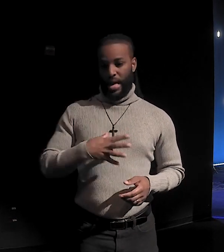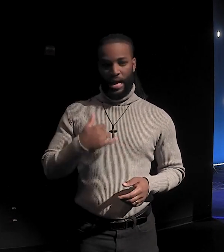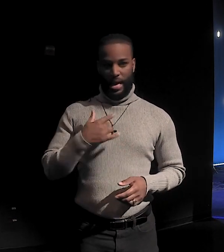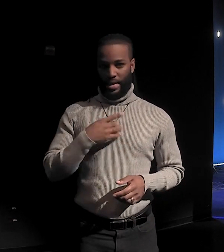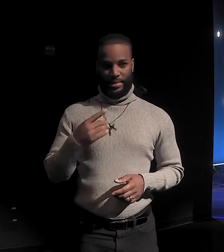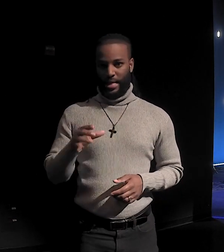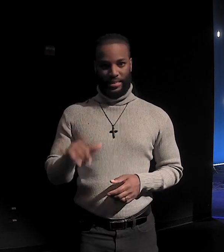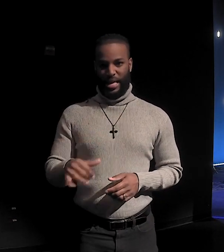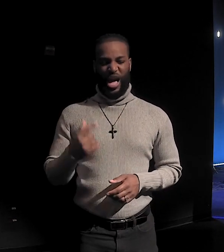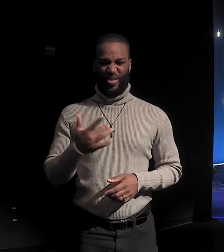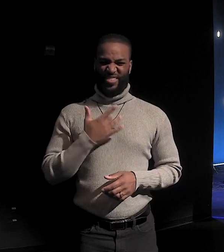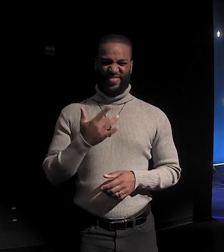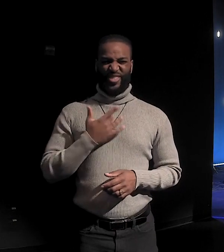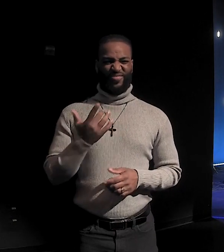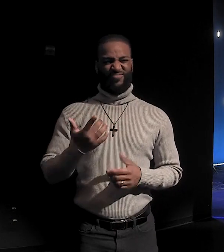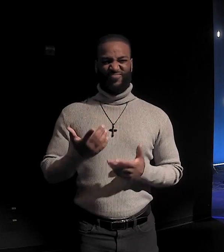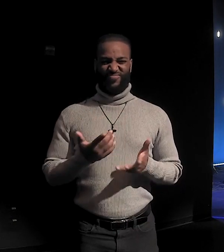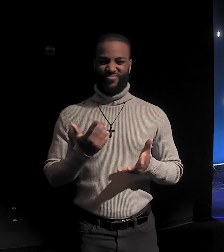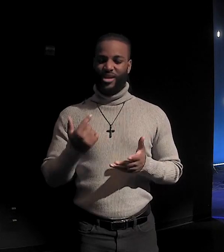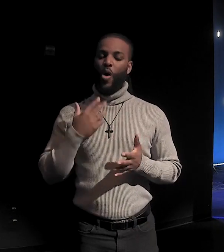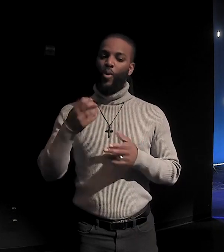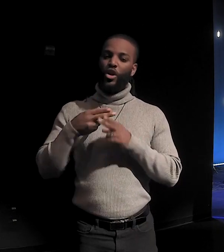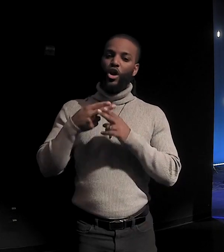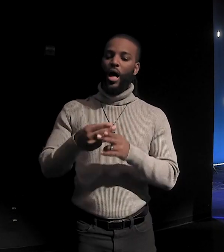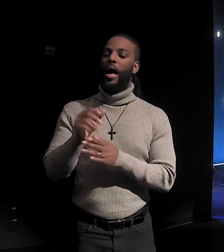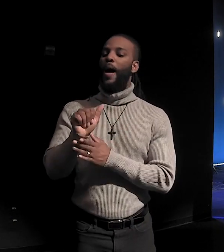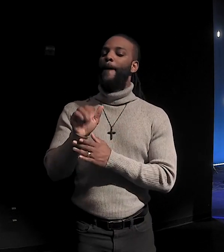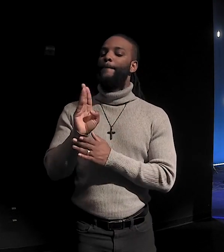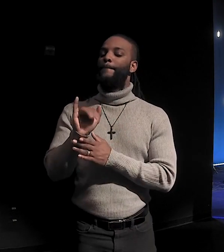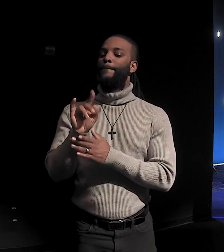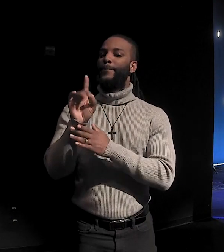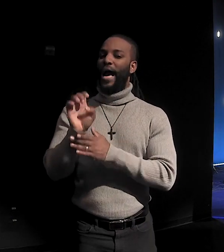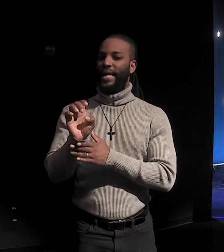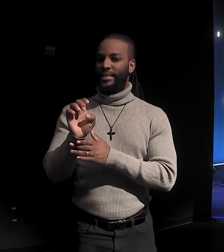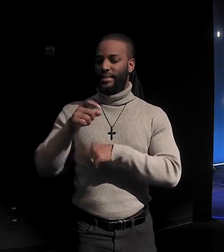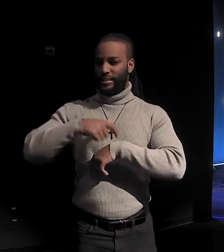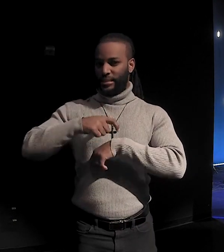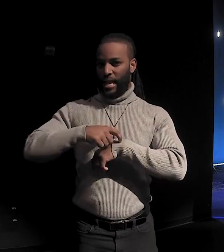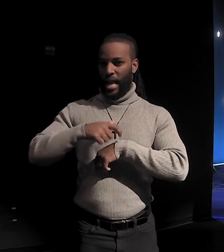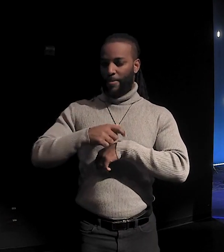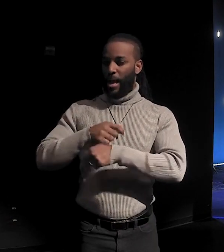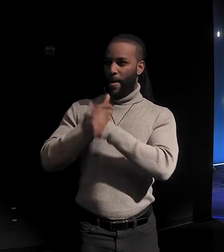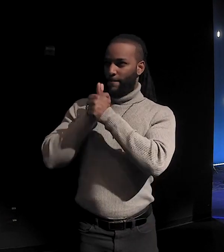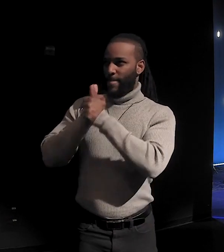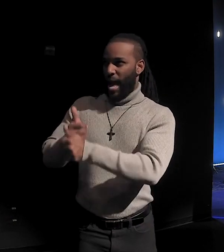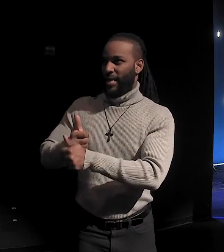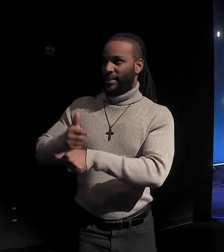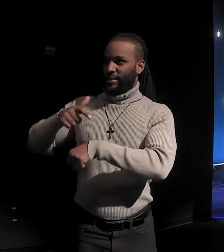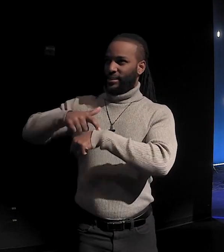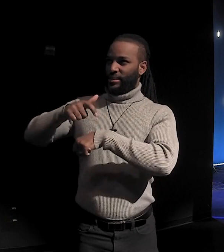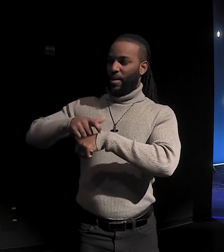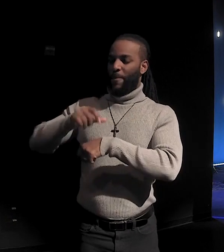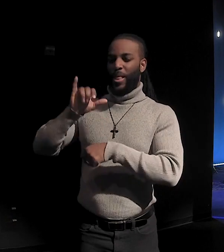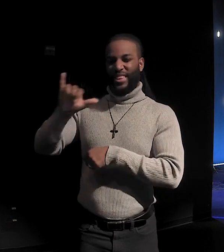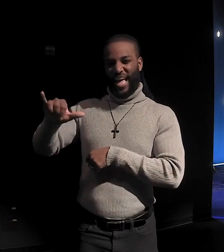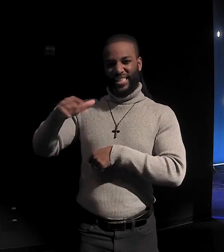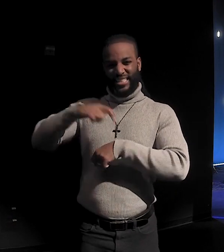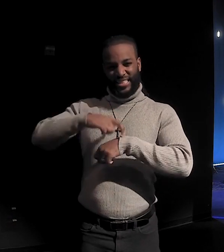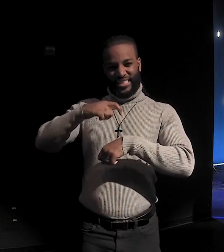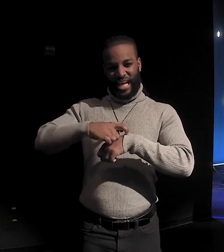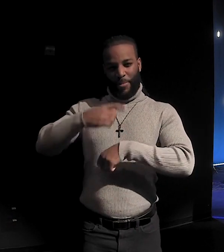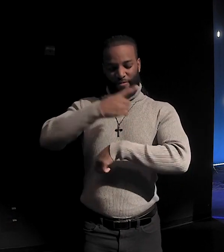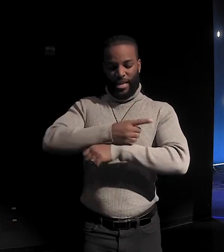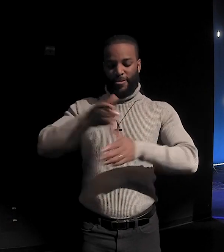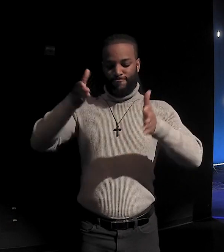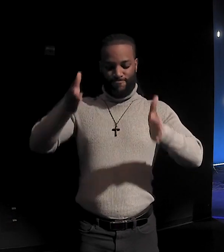like that. It always felt so, I want to call it the abiding time, because abiding is a time in the day where